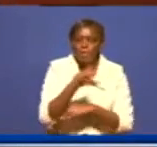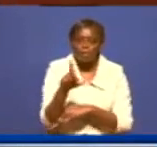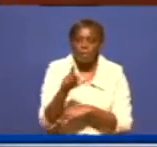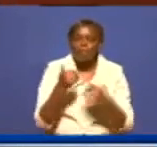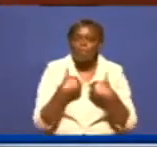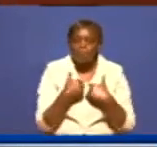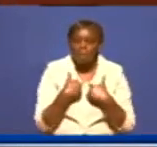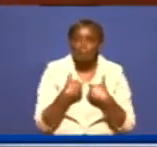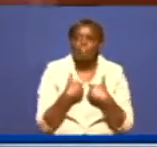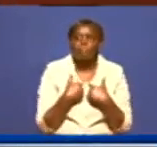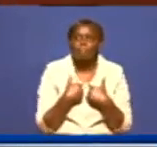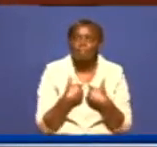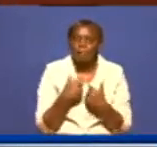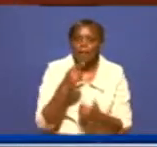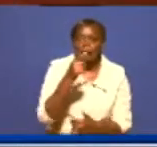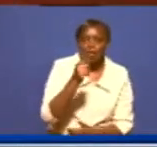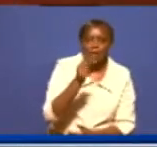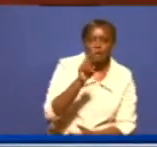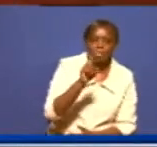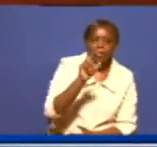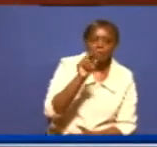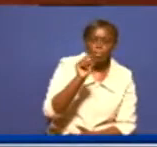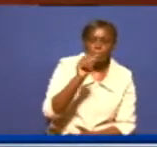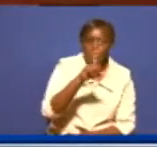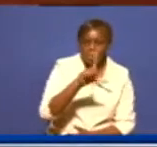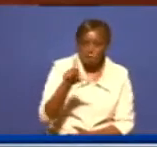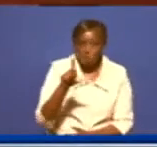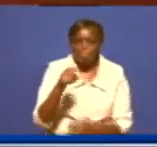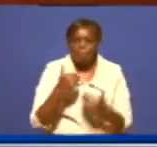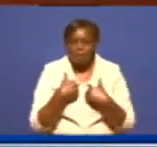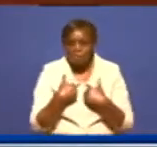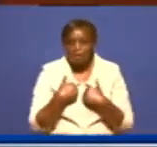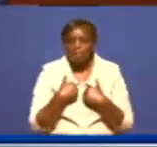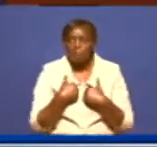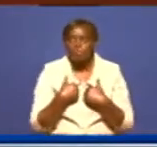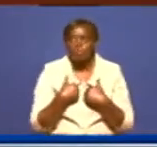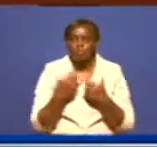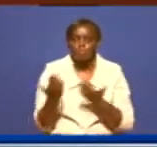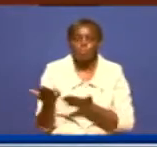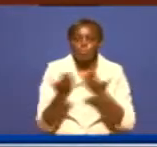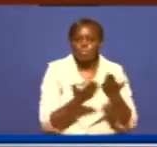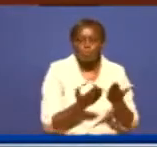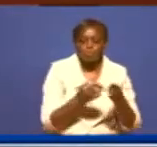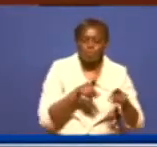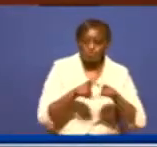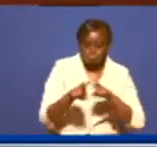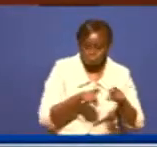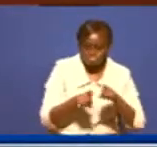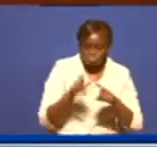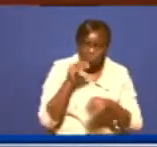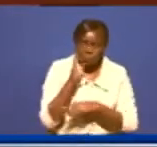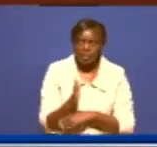had, and this has assisted, and especially in providing for litigation. Madam Speaker,